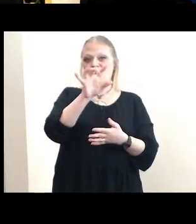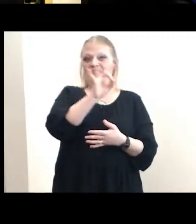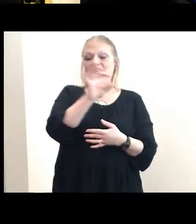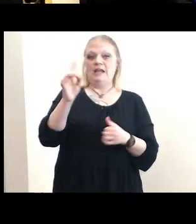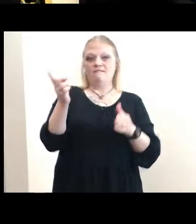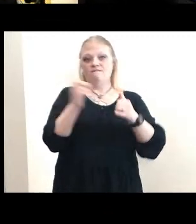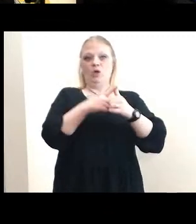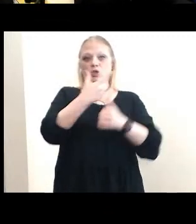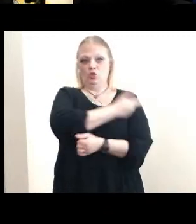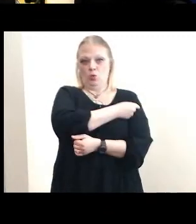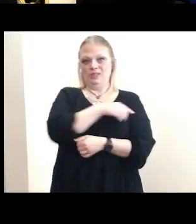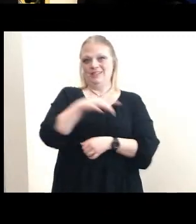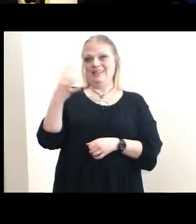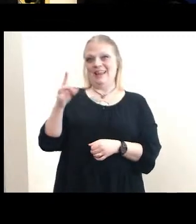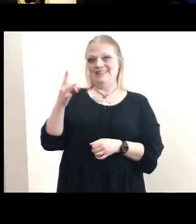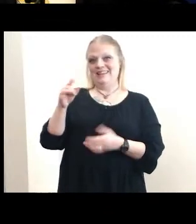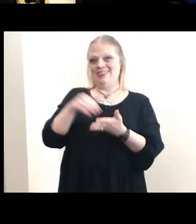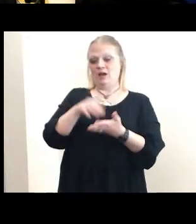25,588 first doses and